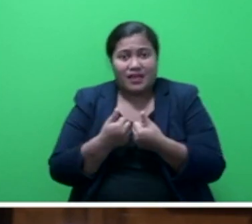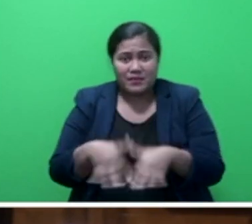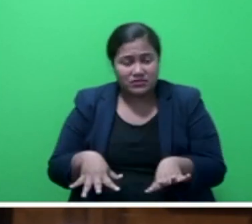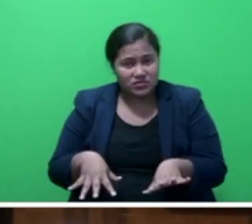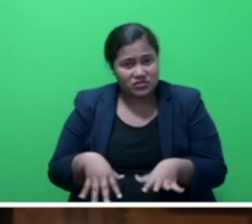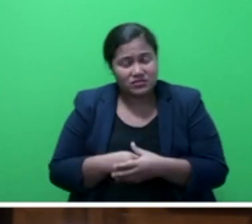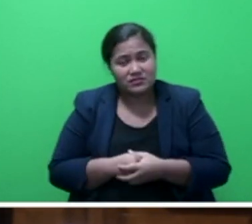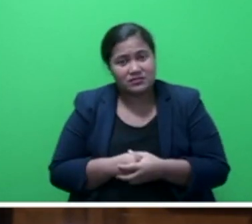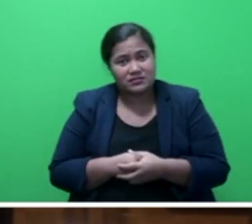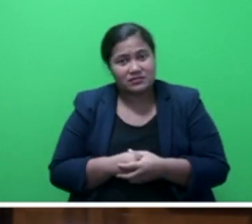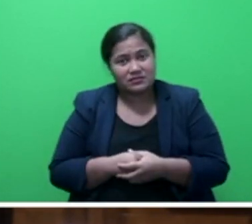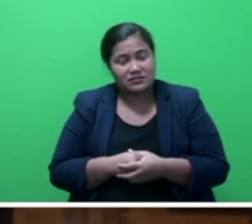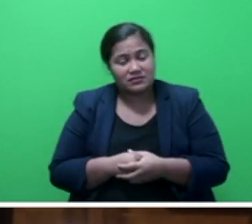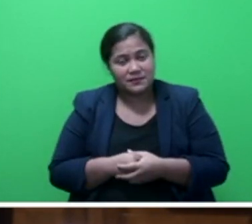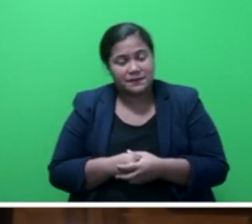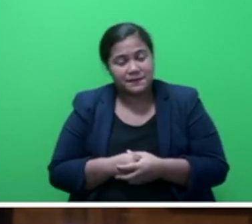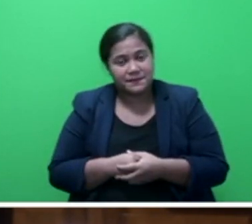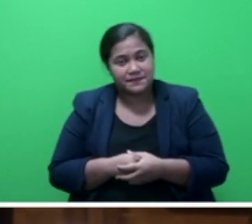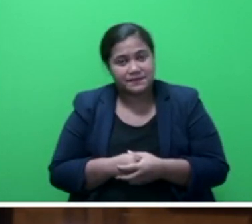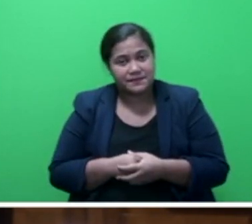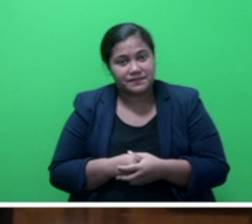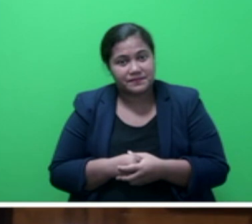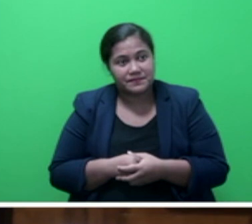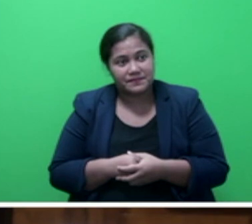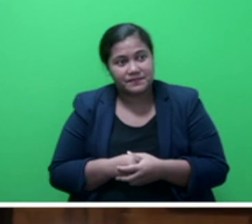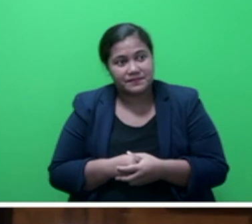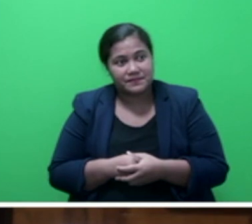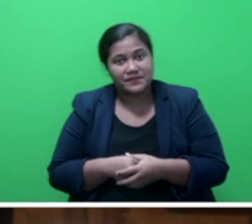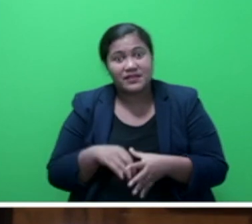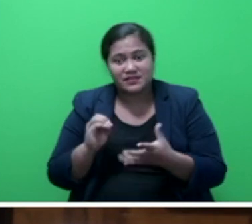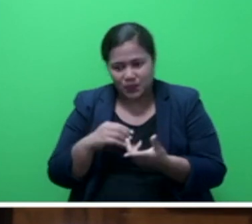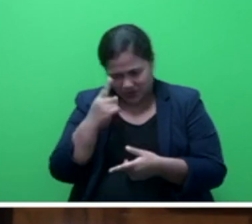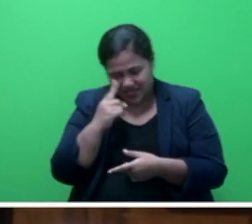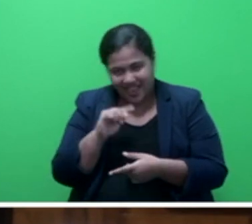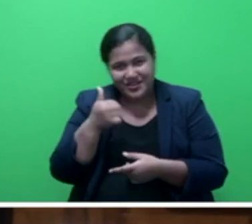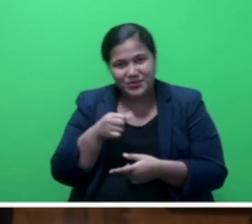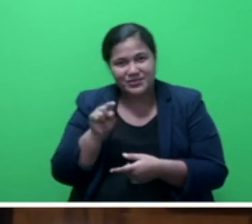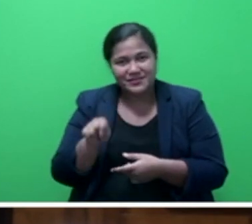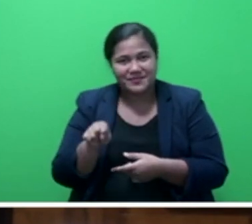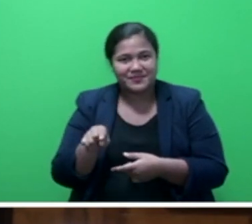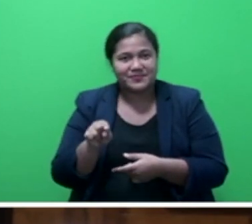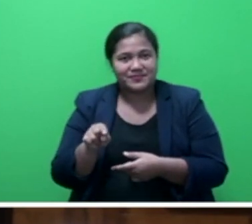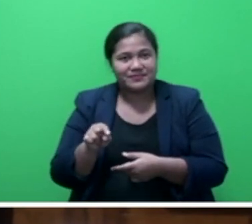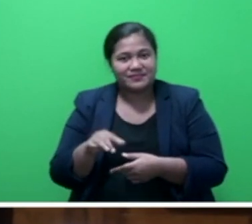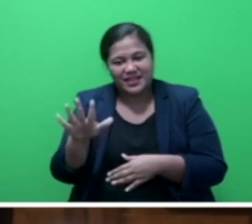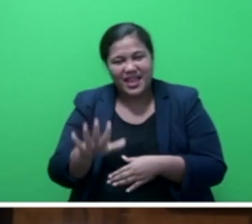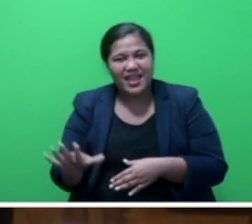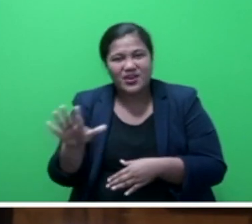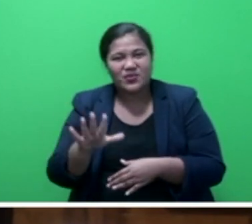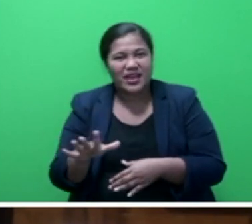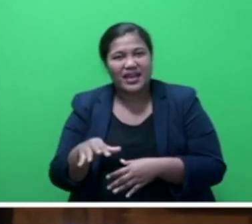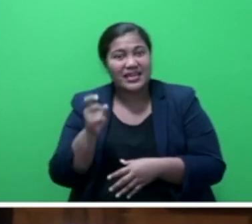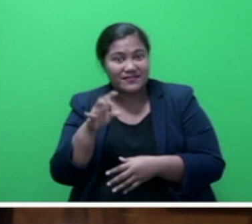it can serve as a second, what we call a redundancy area for, should something